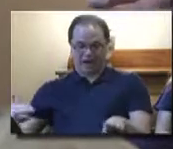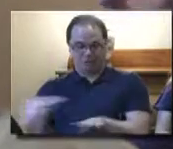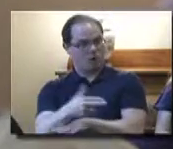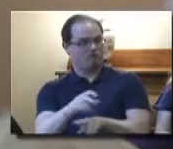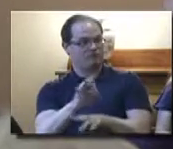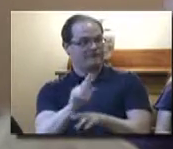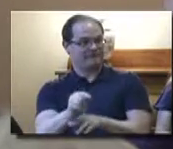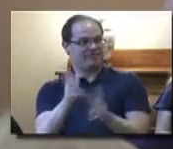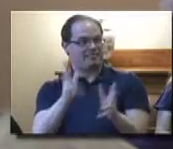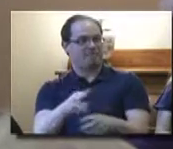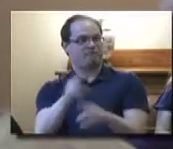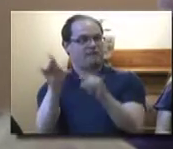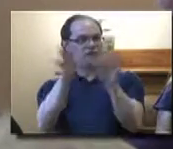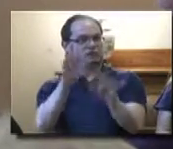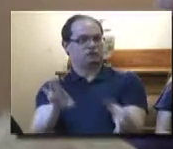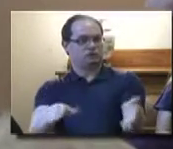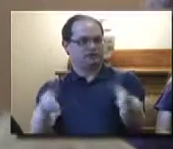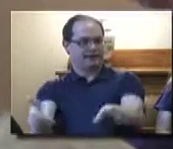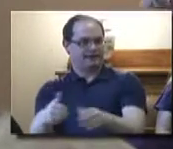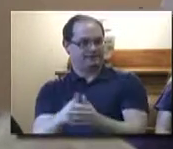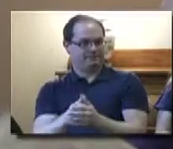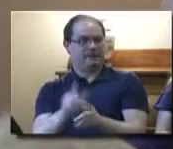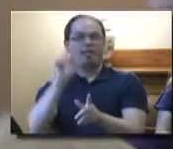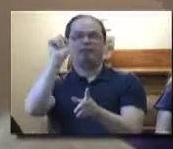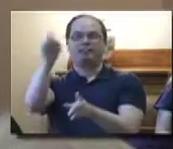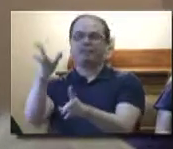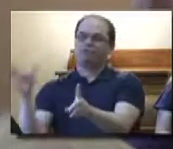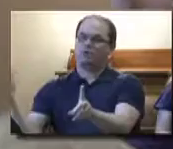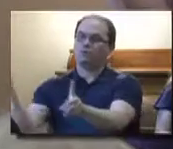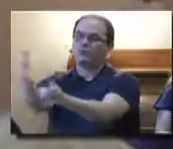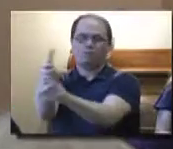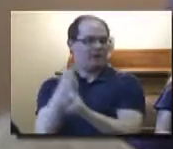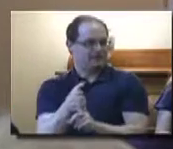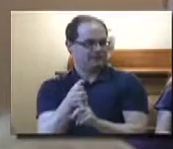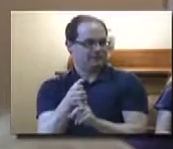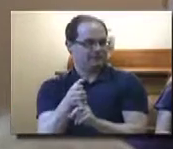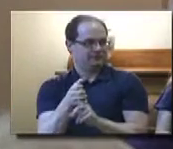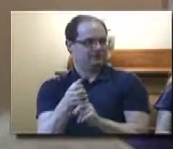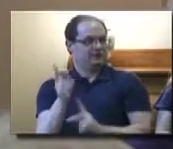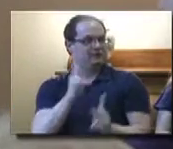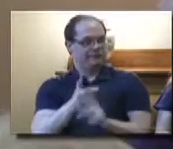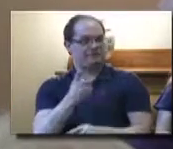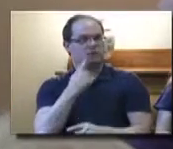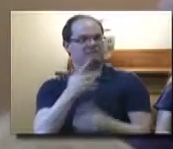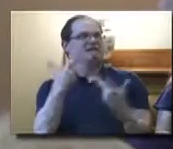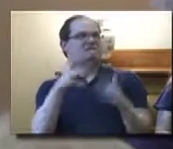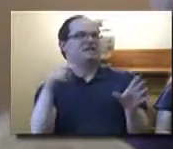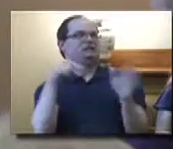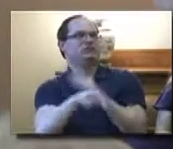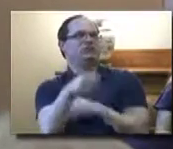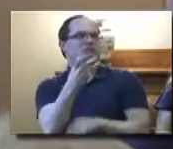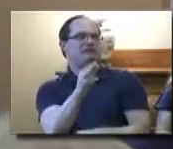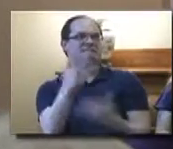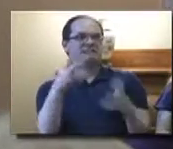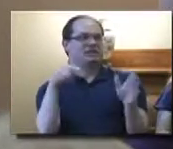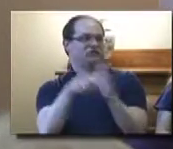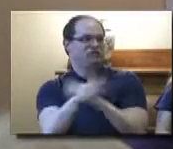die. When they were finally apprehended, the fellows were saying that they had killed me,